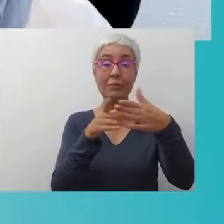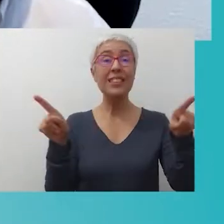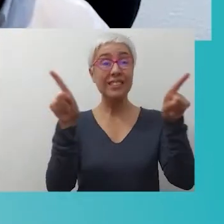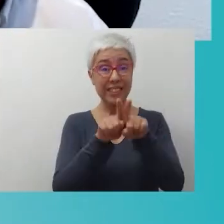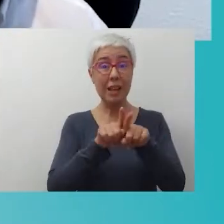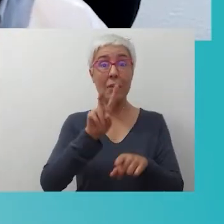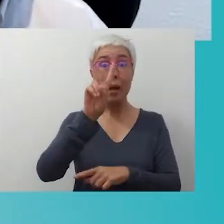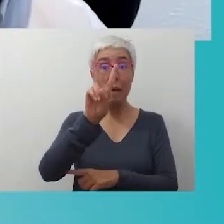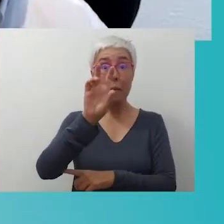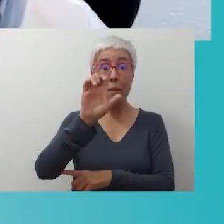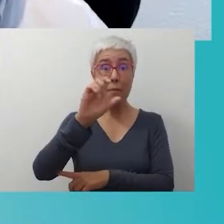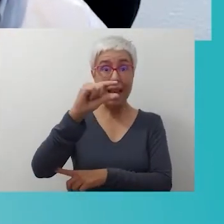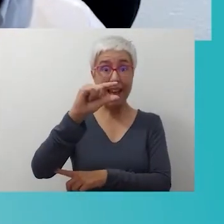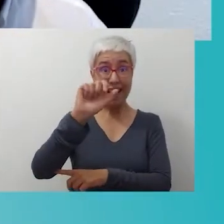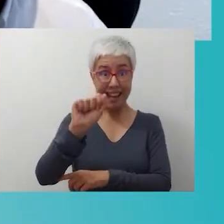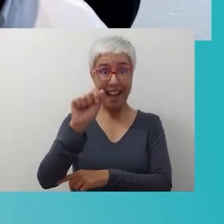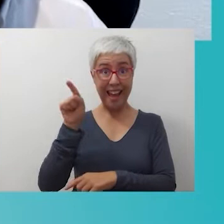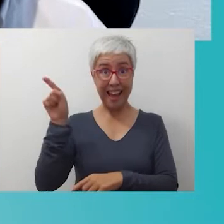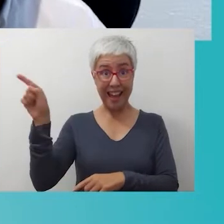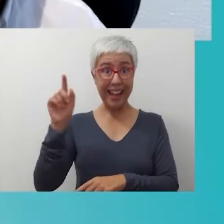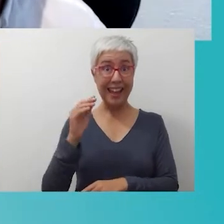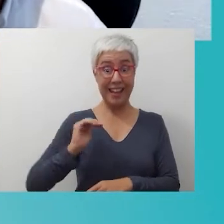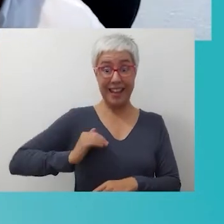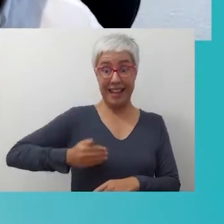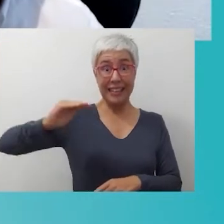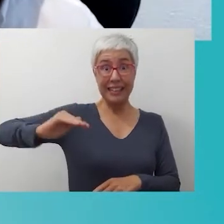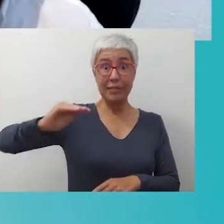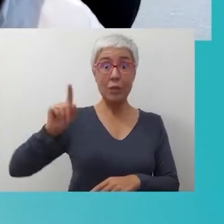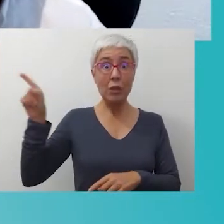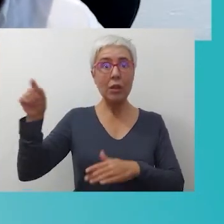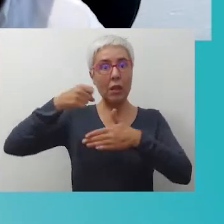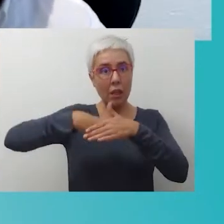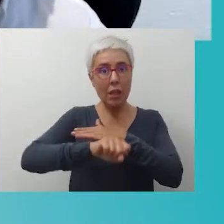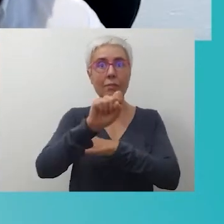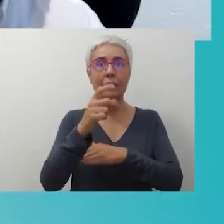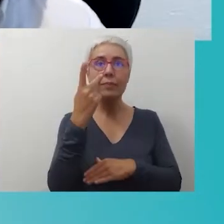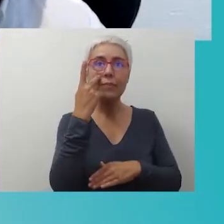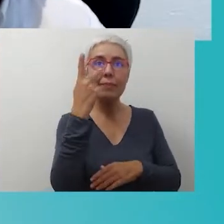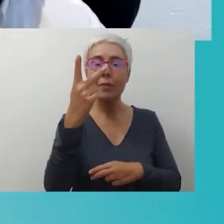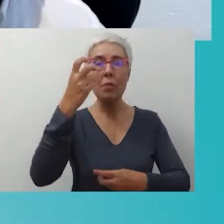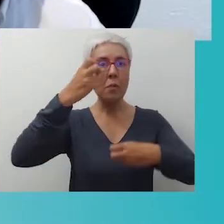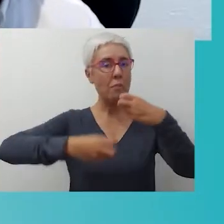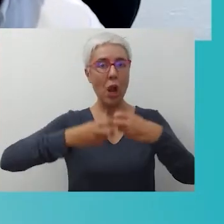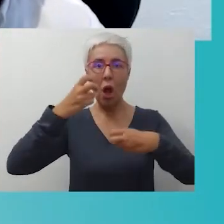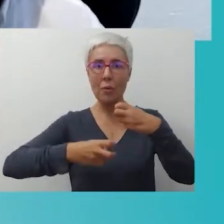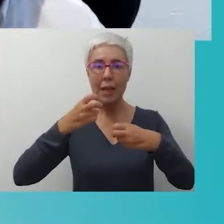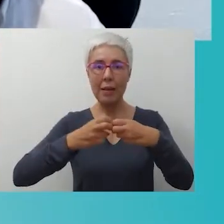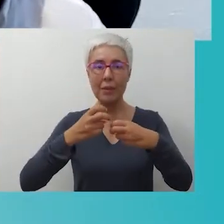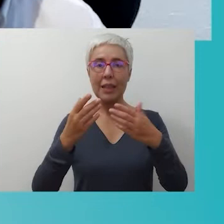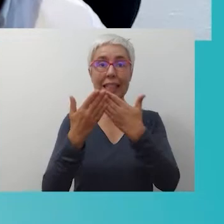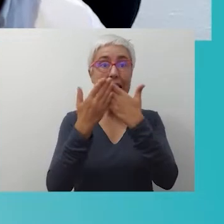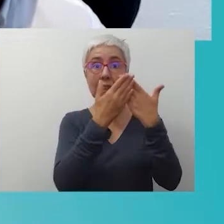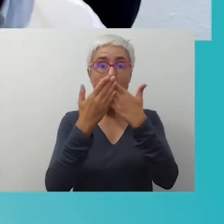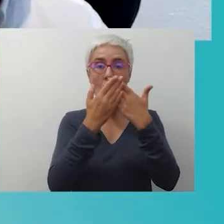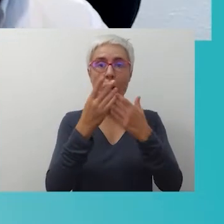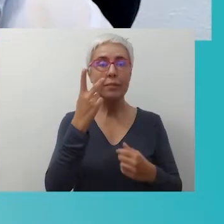who was born with a high visual disability and millions of people see and feel every day in a classroom. They